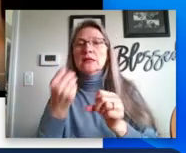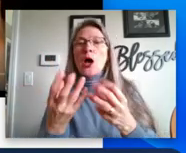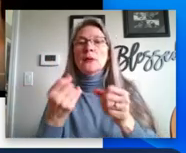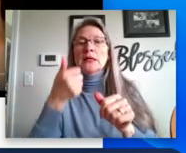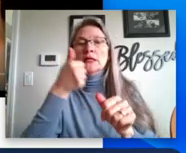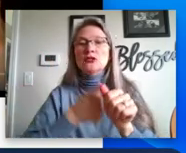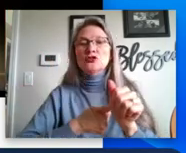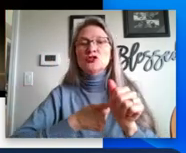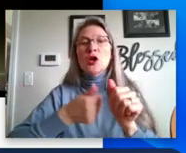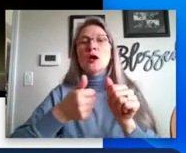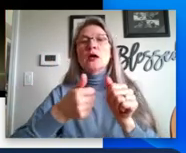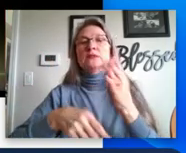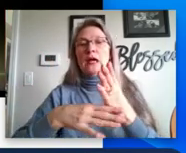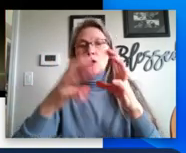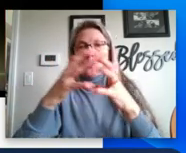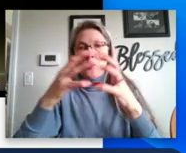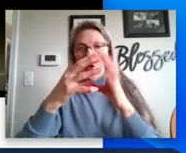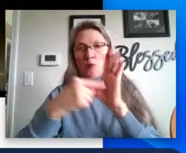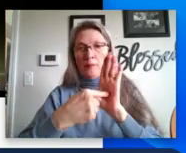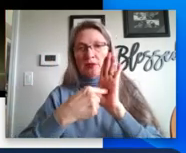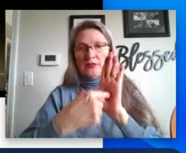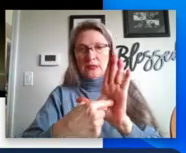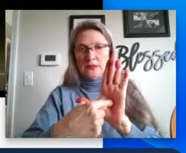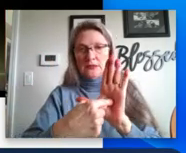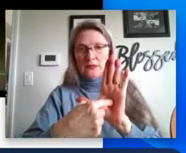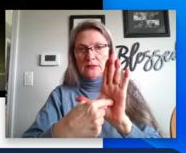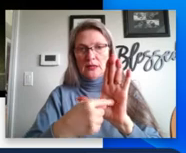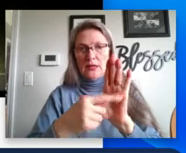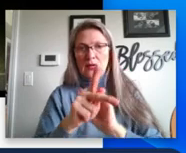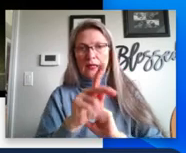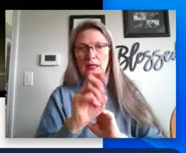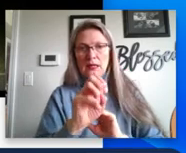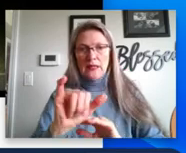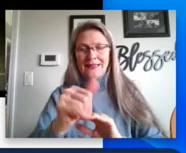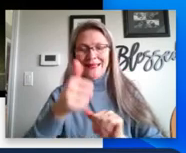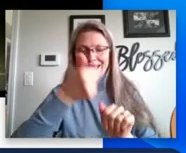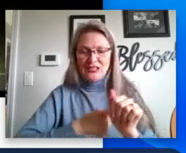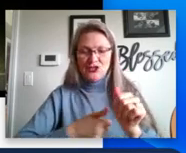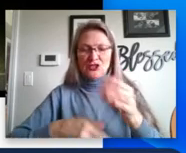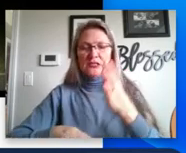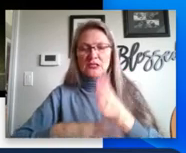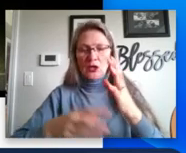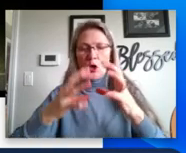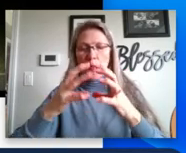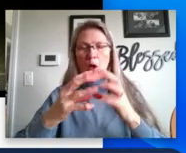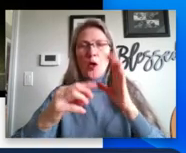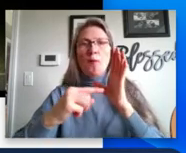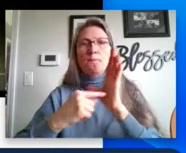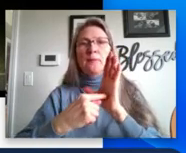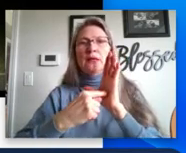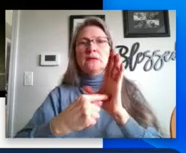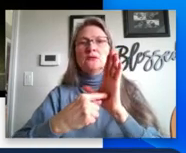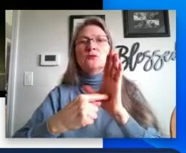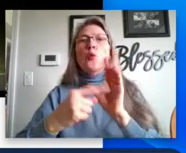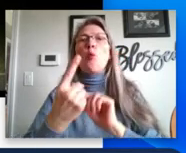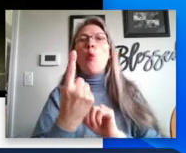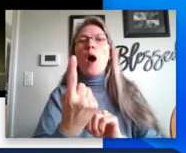picture stands for. Key is right here. So it's saying each soccer ball stands for one